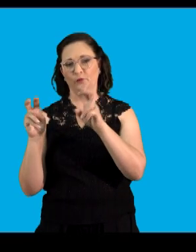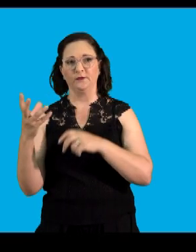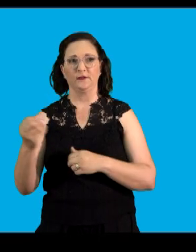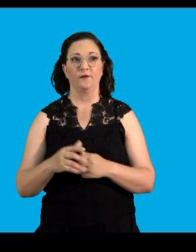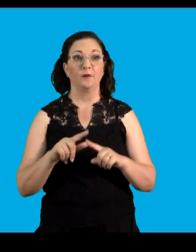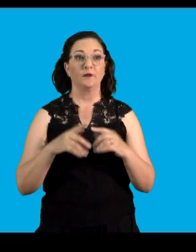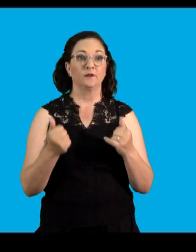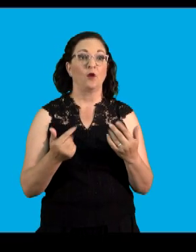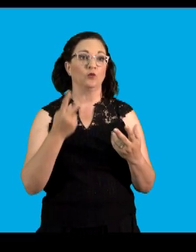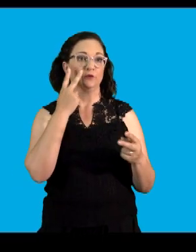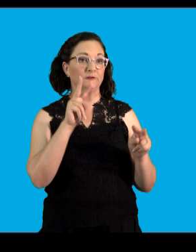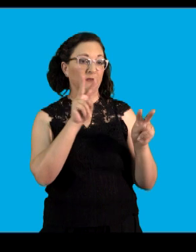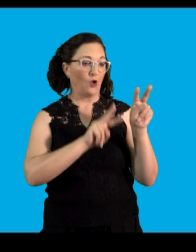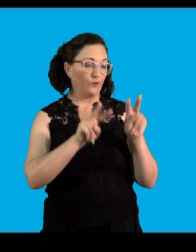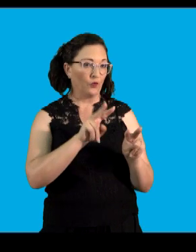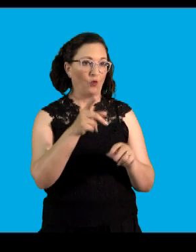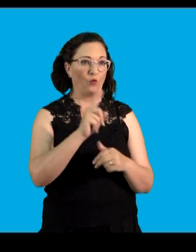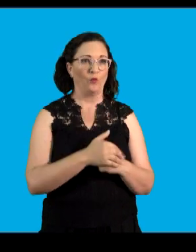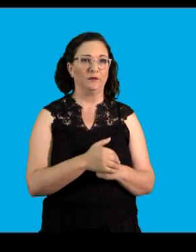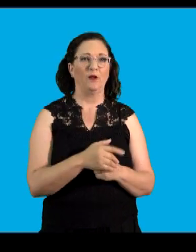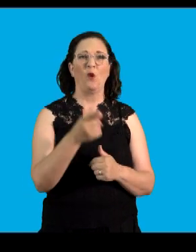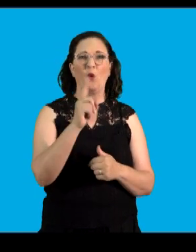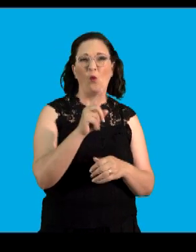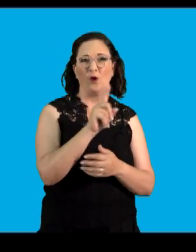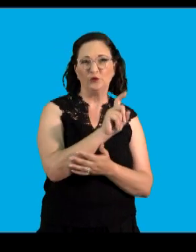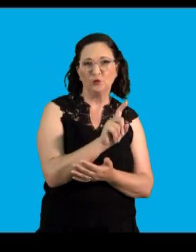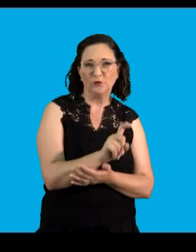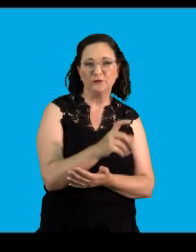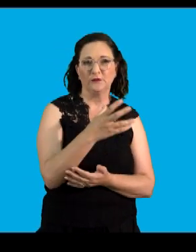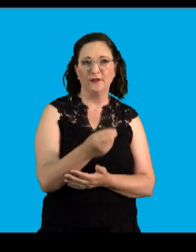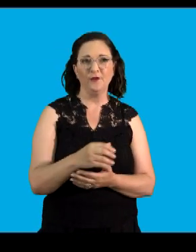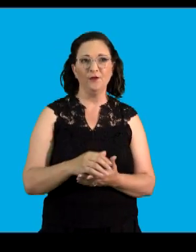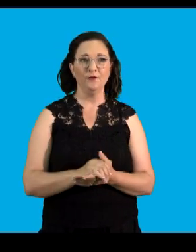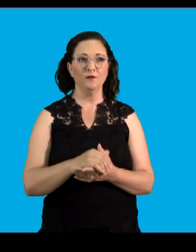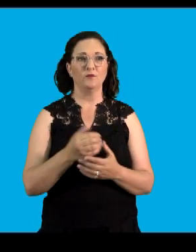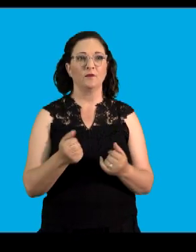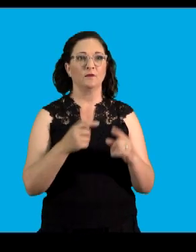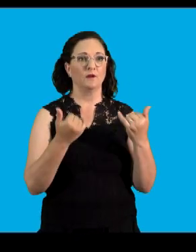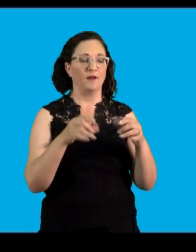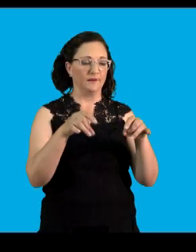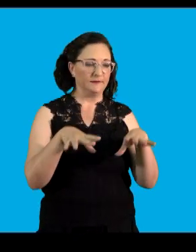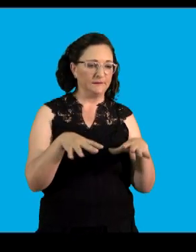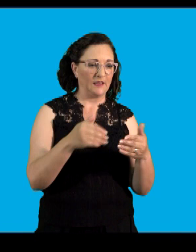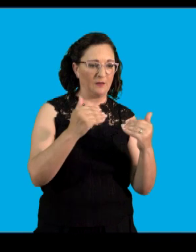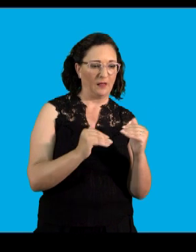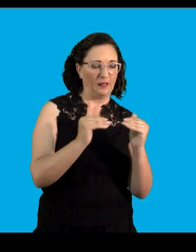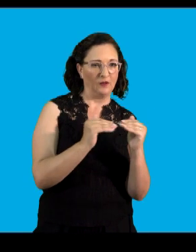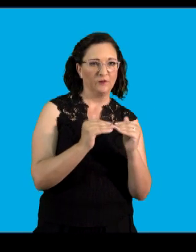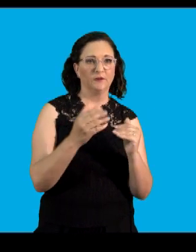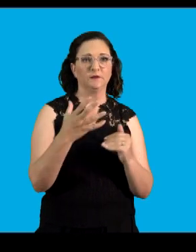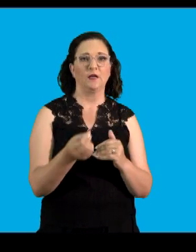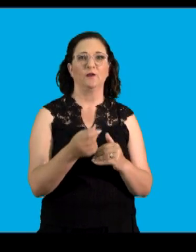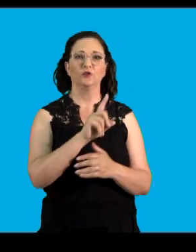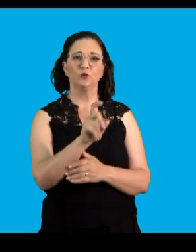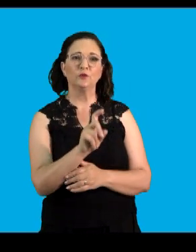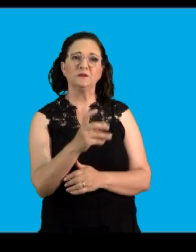to look at the types of questions. We're looking at the taxonomy levels. We've got different levels of